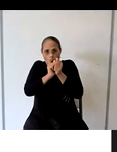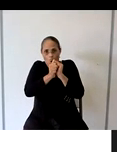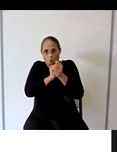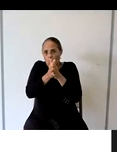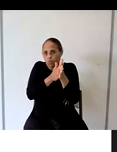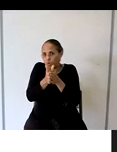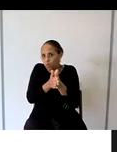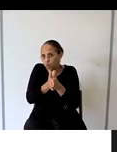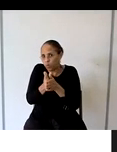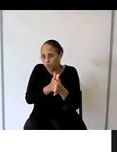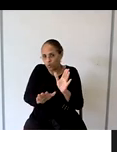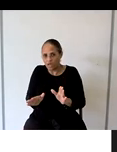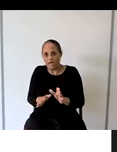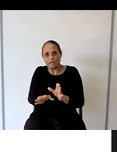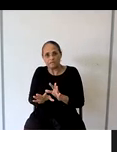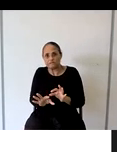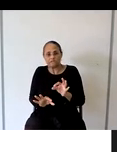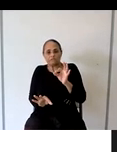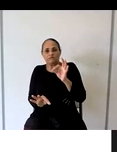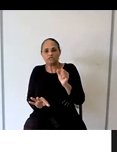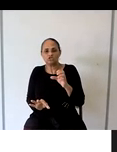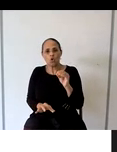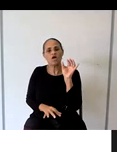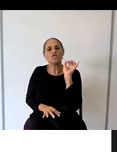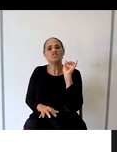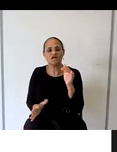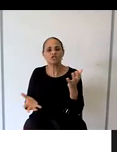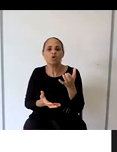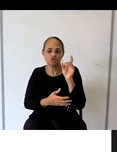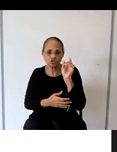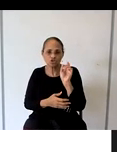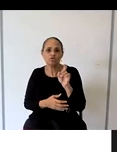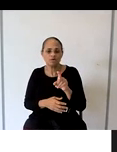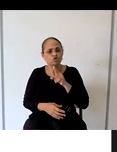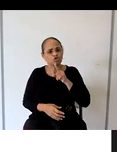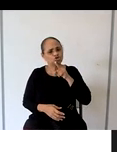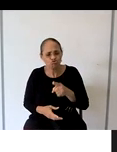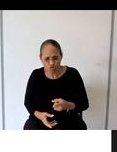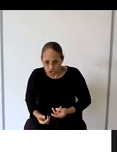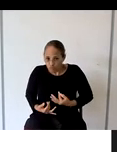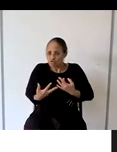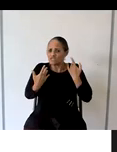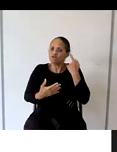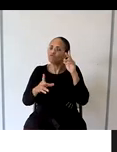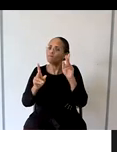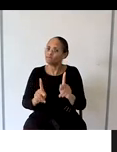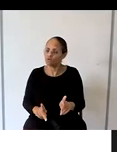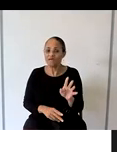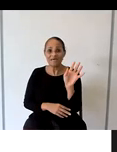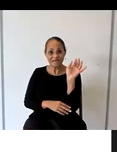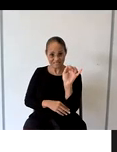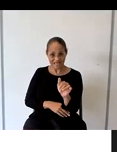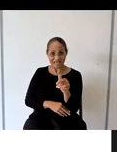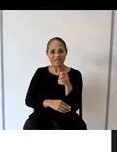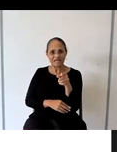and spirit. And that is what should be the true inspiration for people, is that he